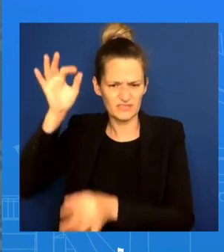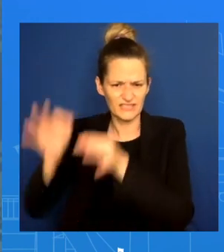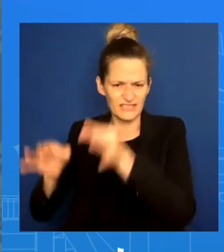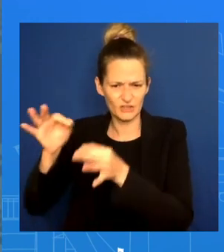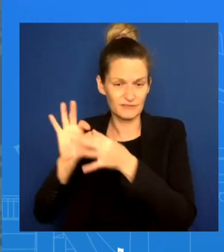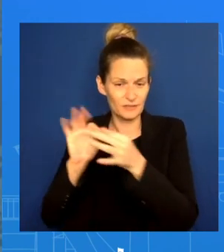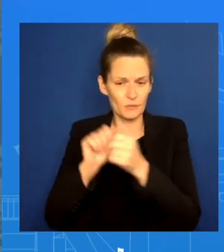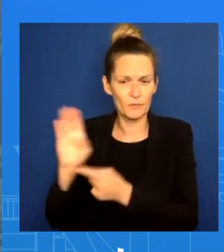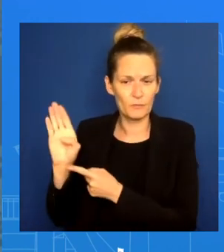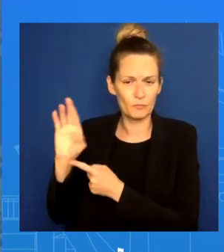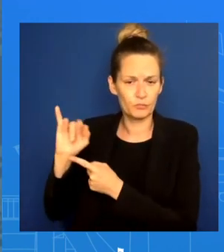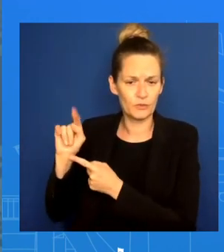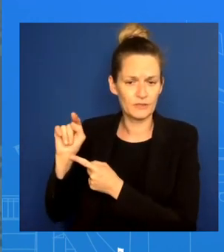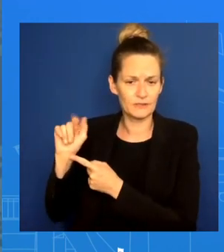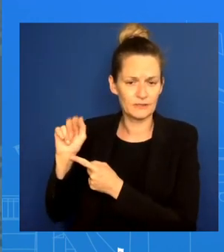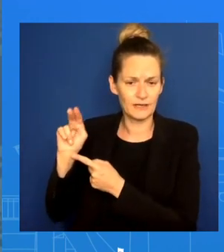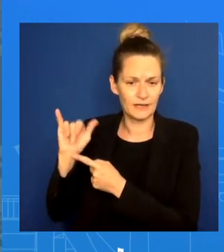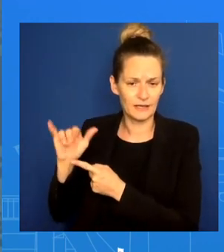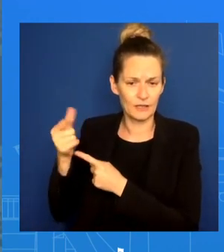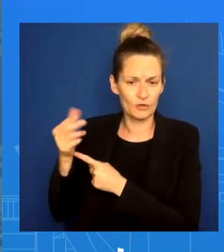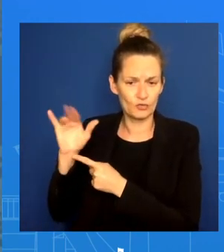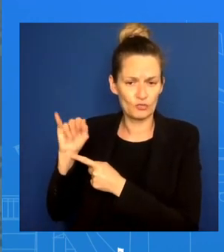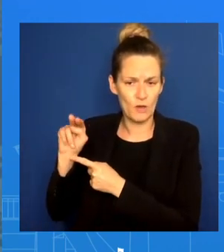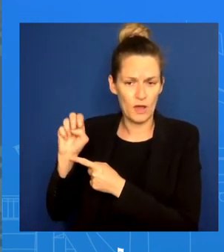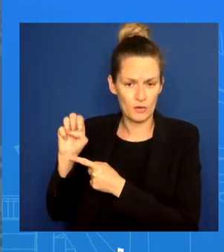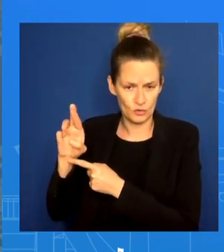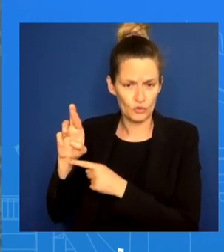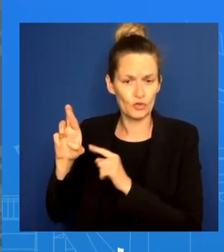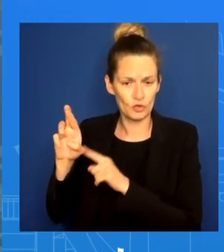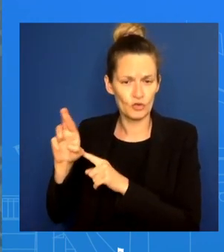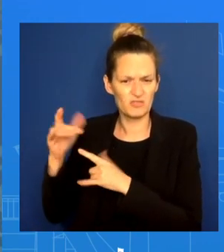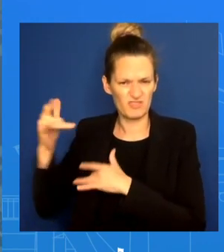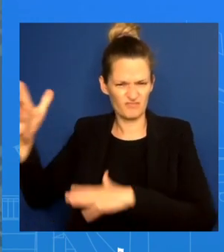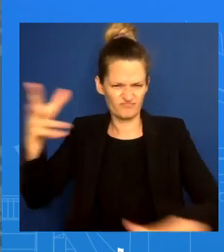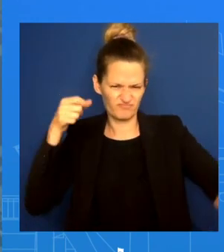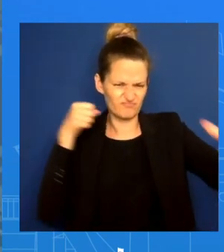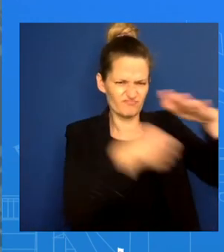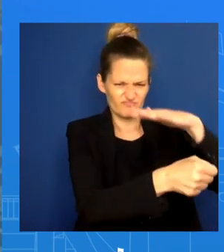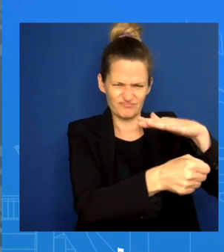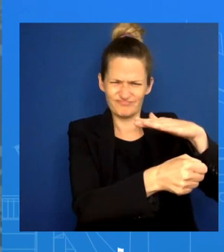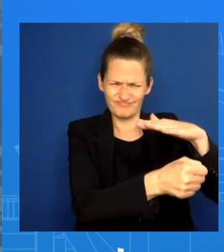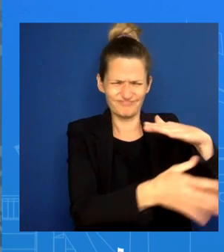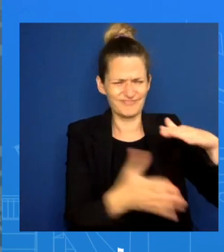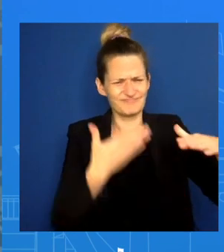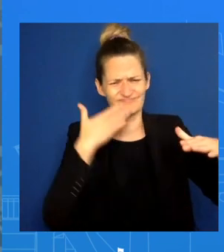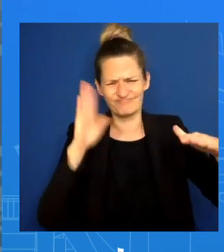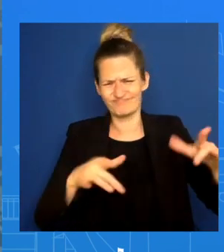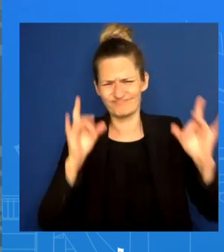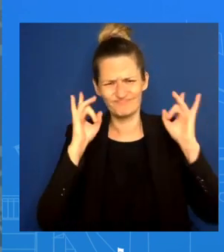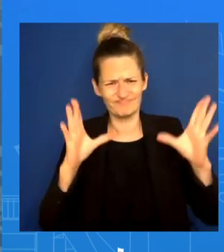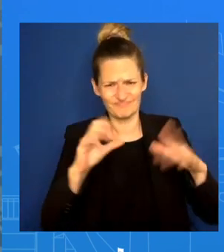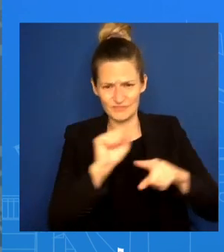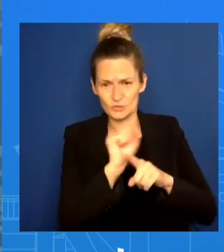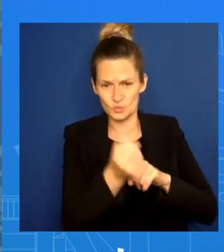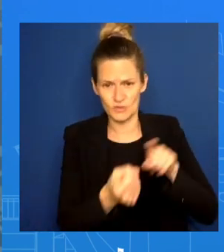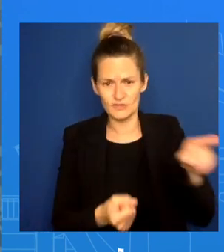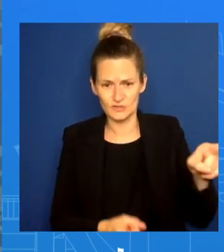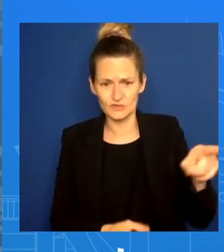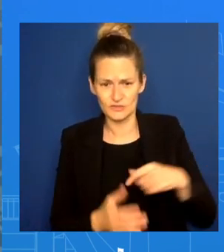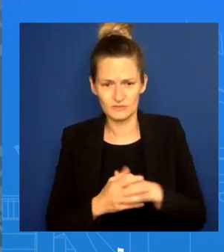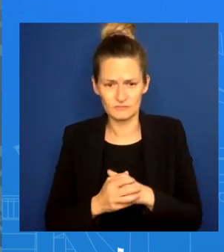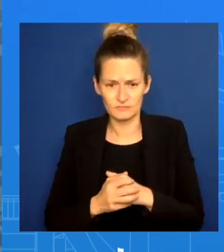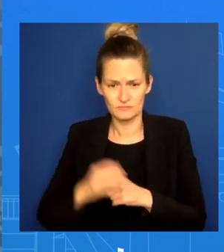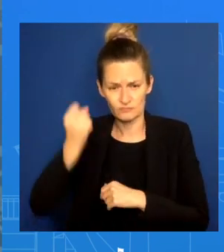circumstances. I want to reiterate that President Biden has been clear about the need to bring home every American who is held hostage or wrongfully